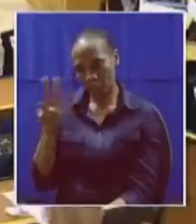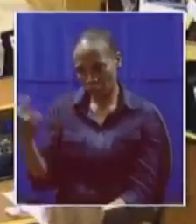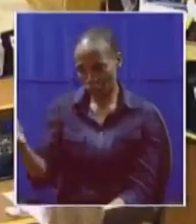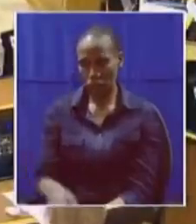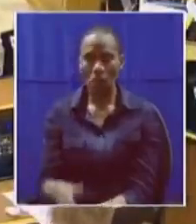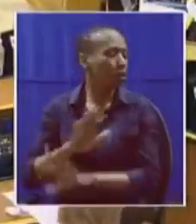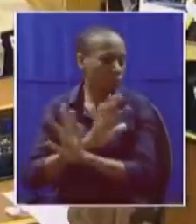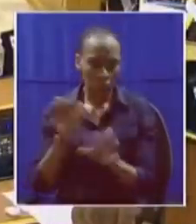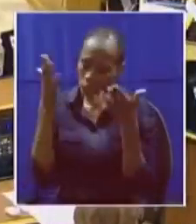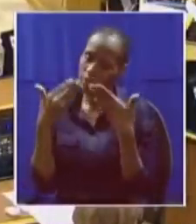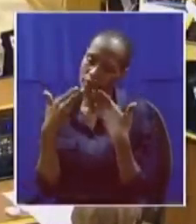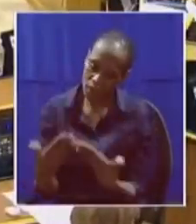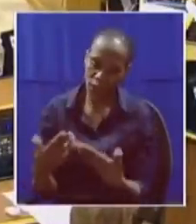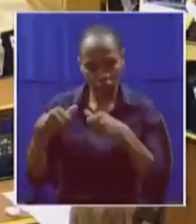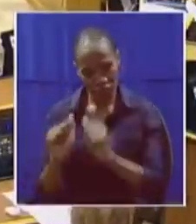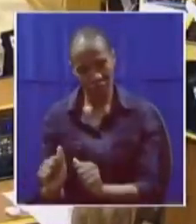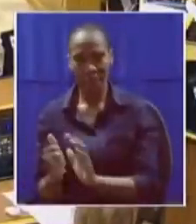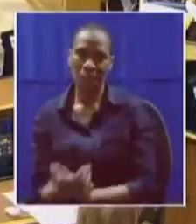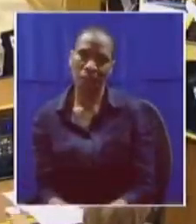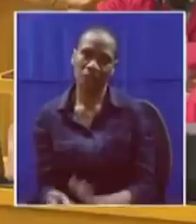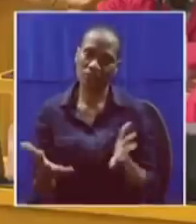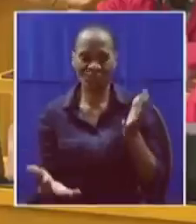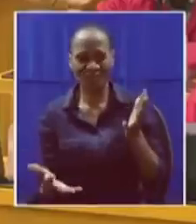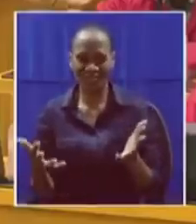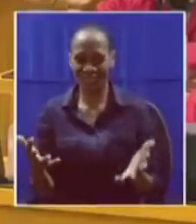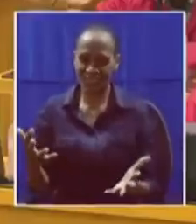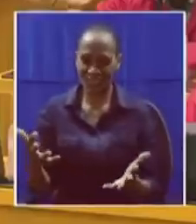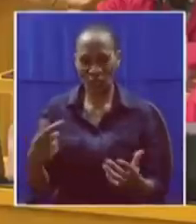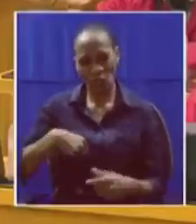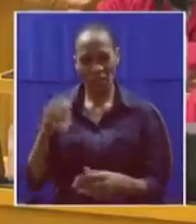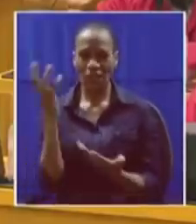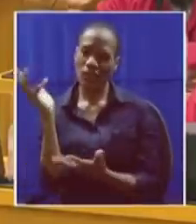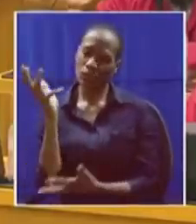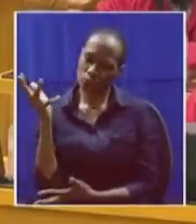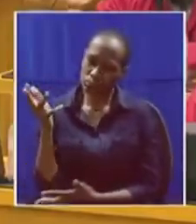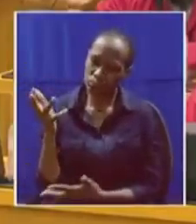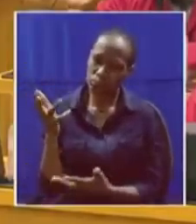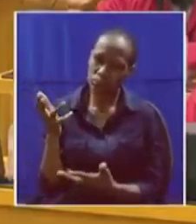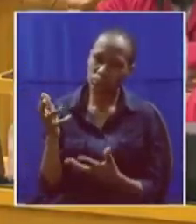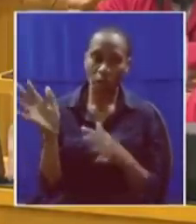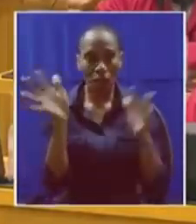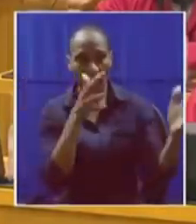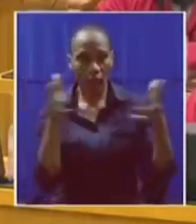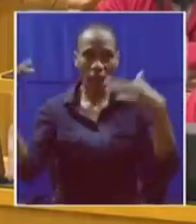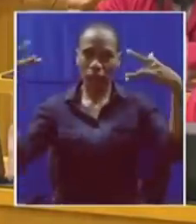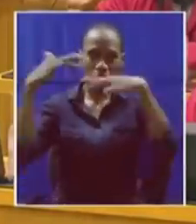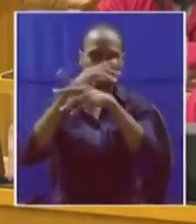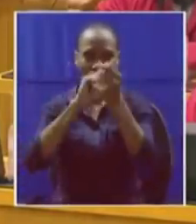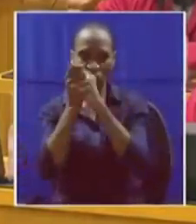No, thanks, House Chair. You're speaking about climate change commitments,